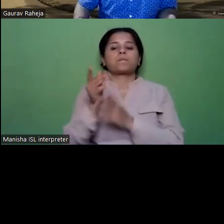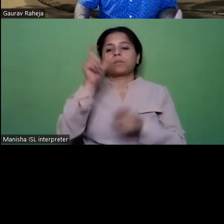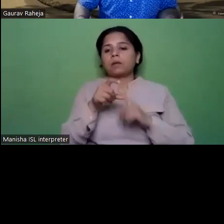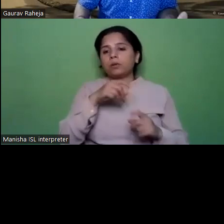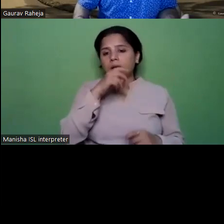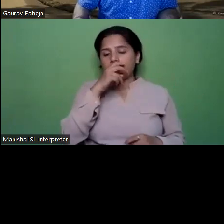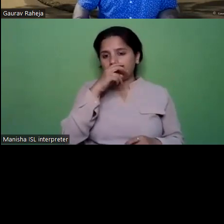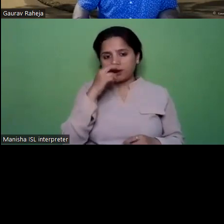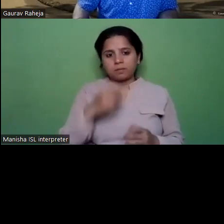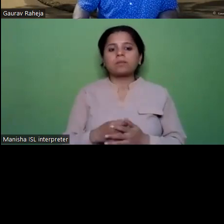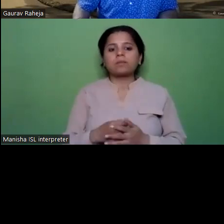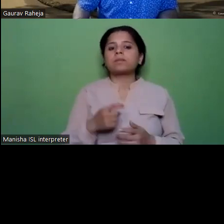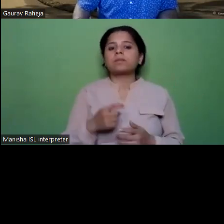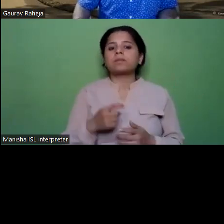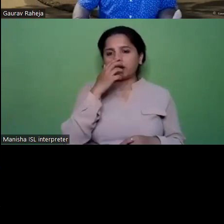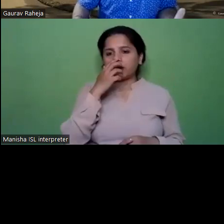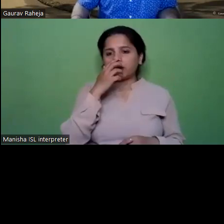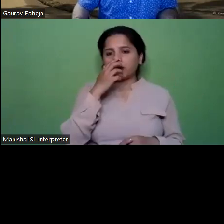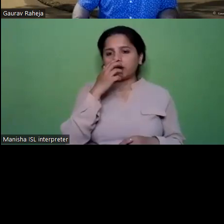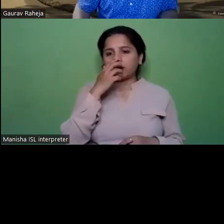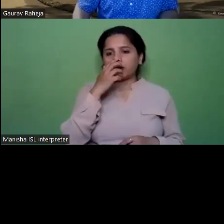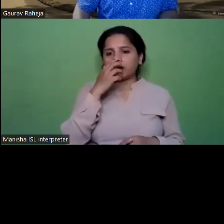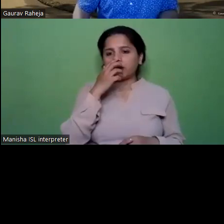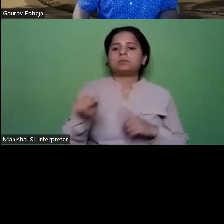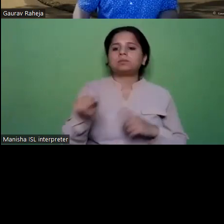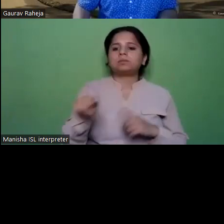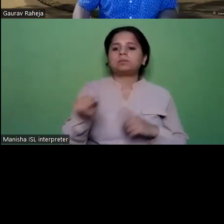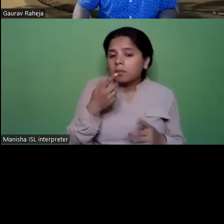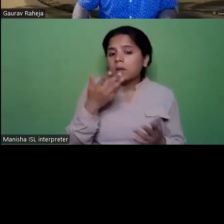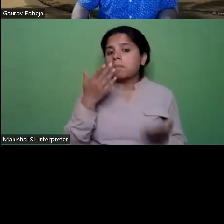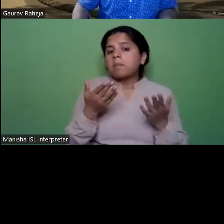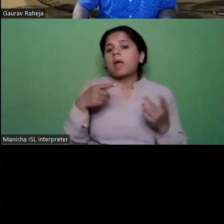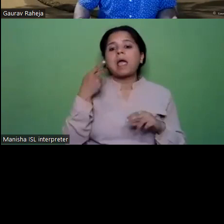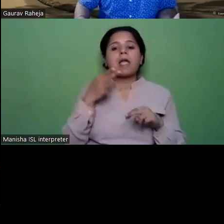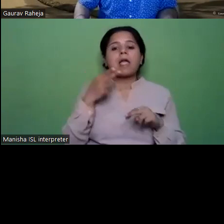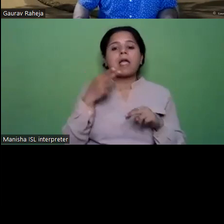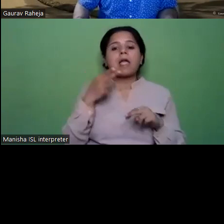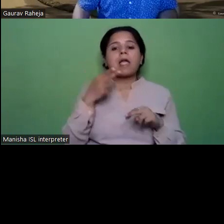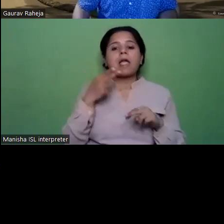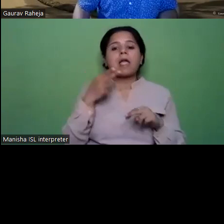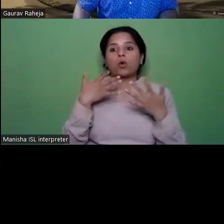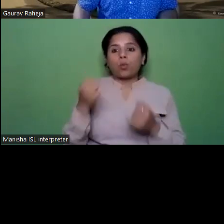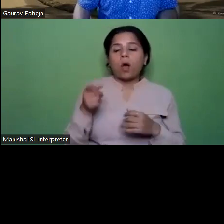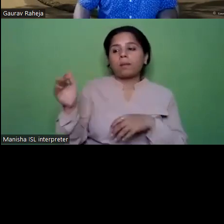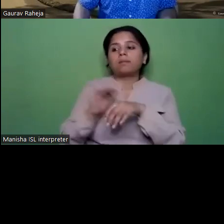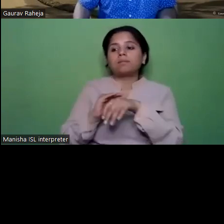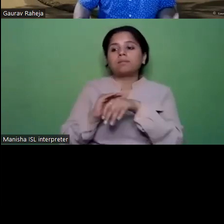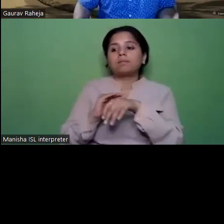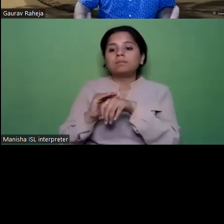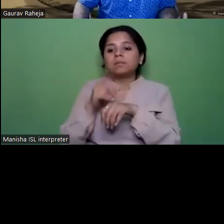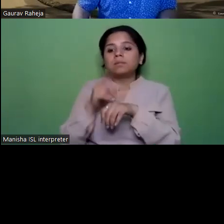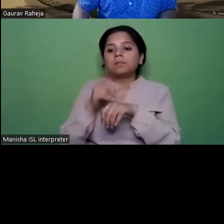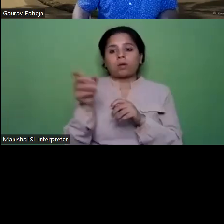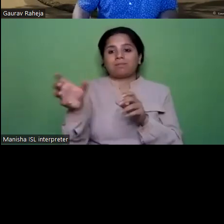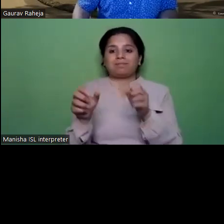of intuitive responses. And what about if my house help has to use the microwave? She